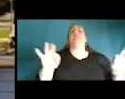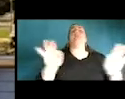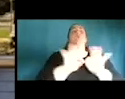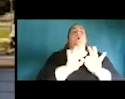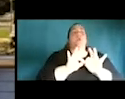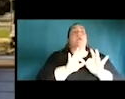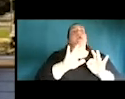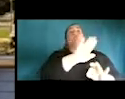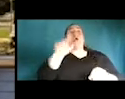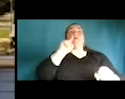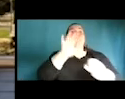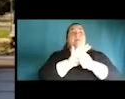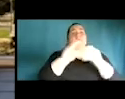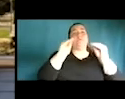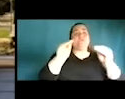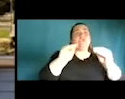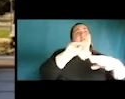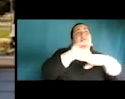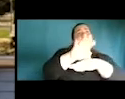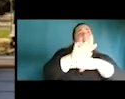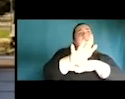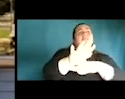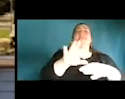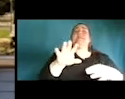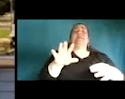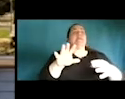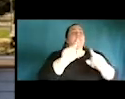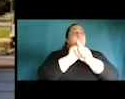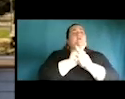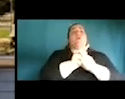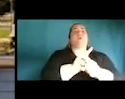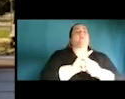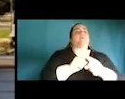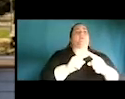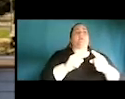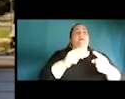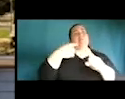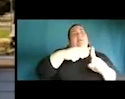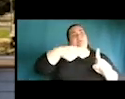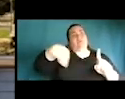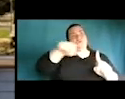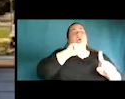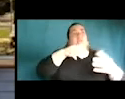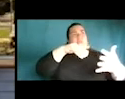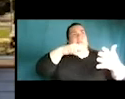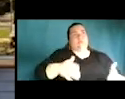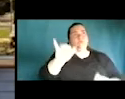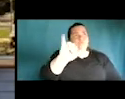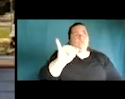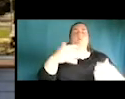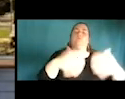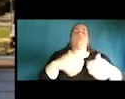instructors, as mentors and scholars, is even more important today. Brown's emphasis on teaching